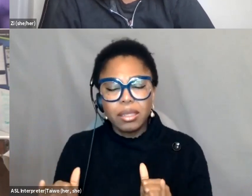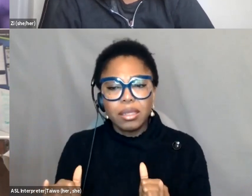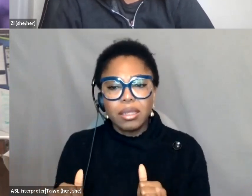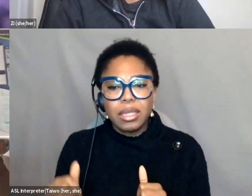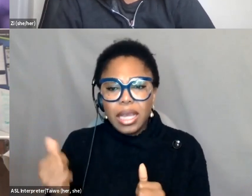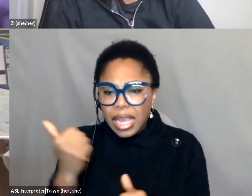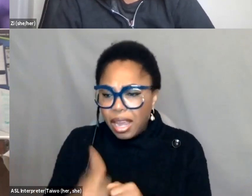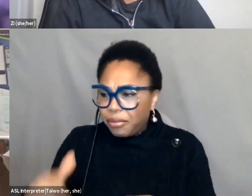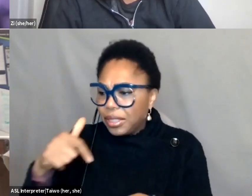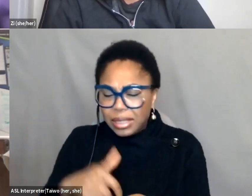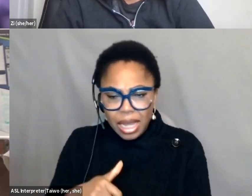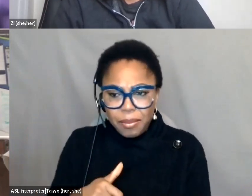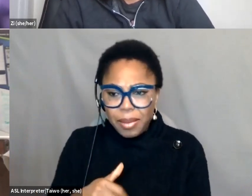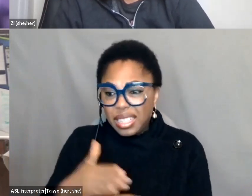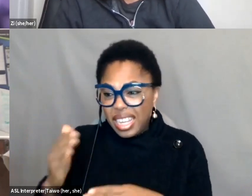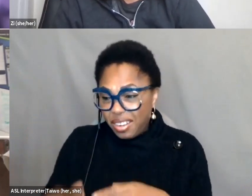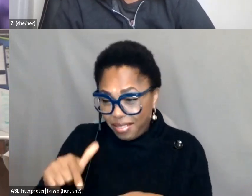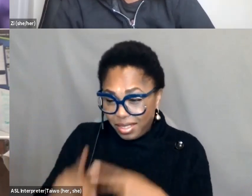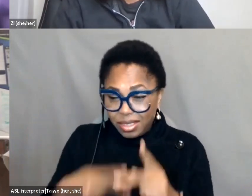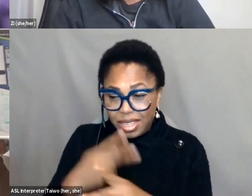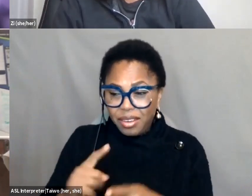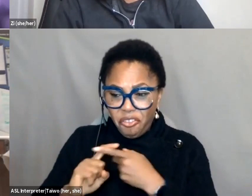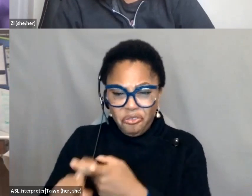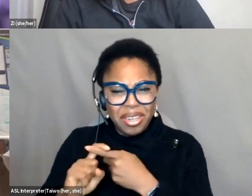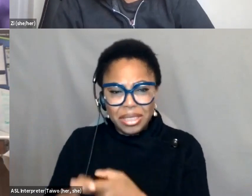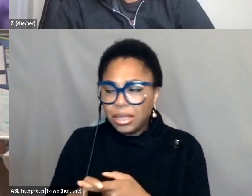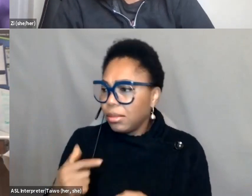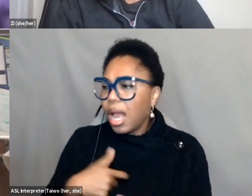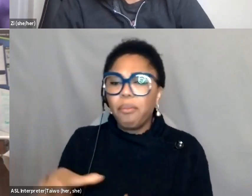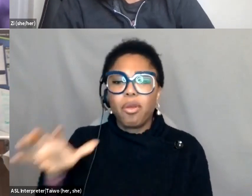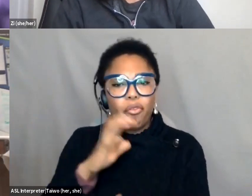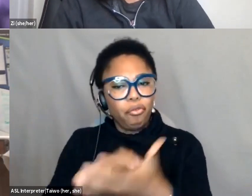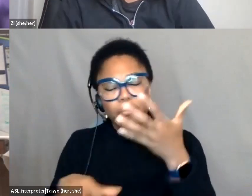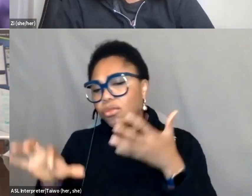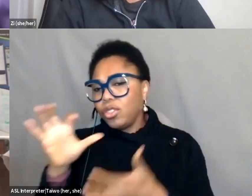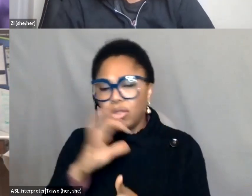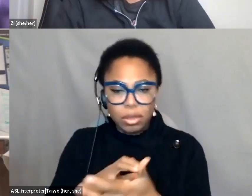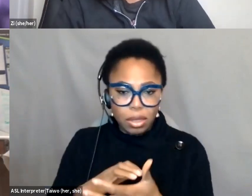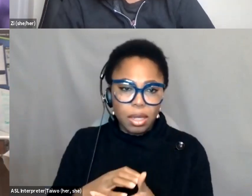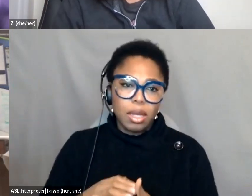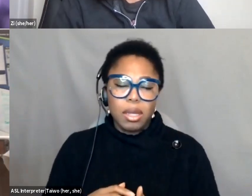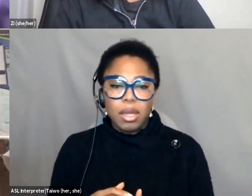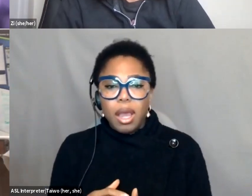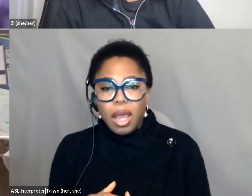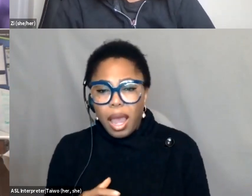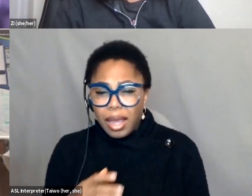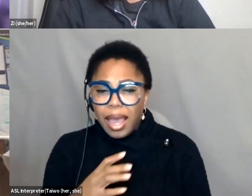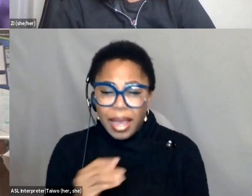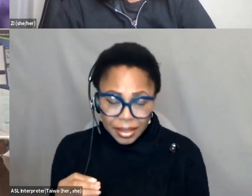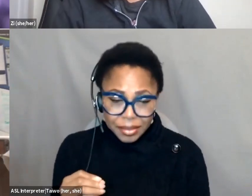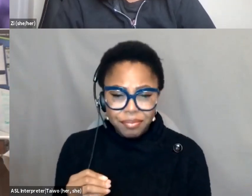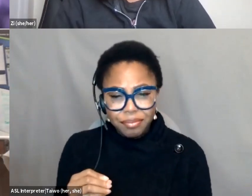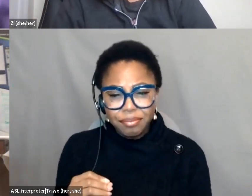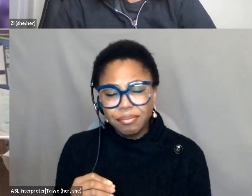at the end of this kind of friendship, I'm so confused. Am I not bad? Do they